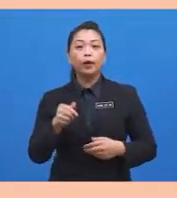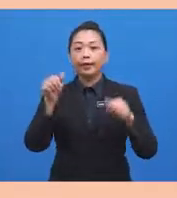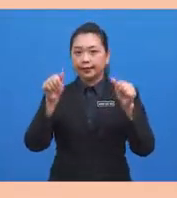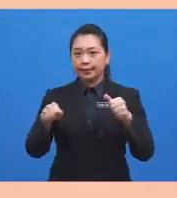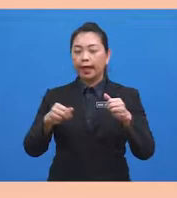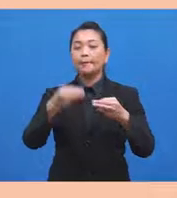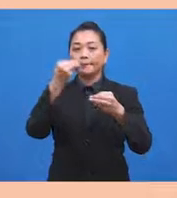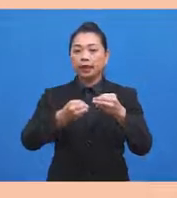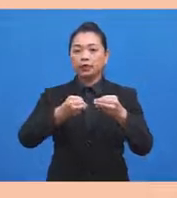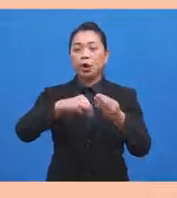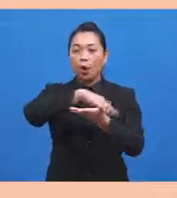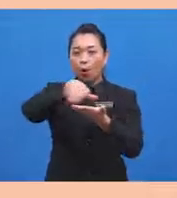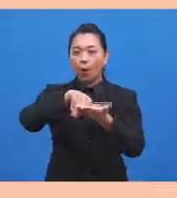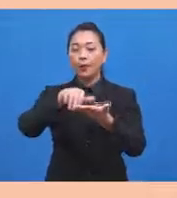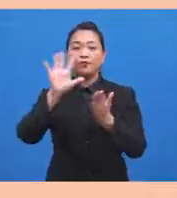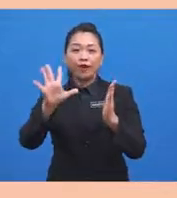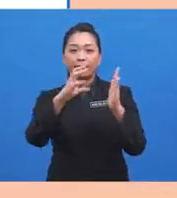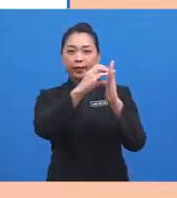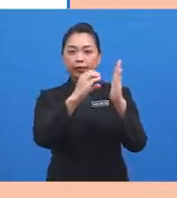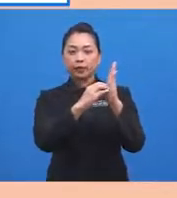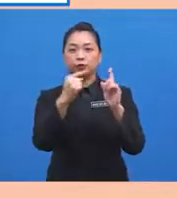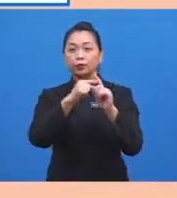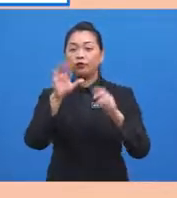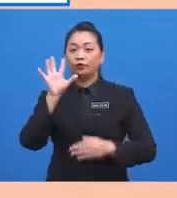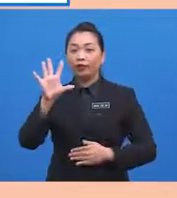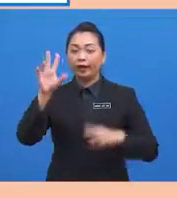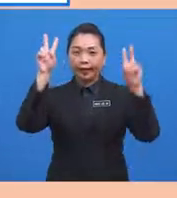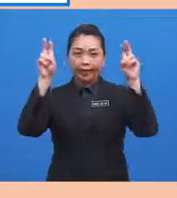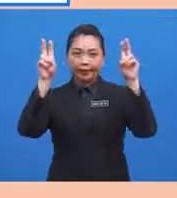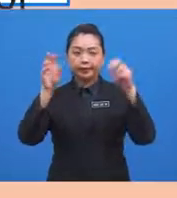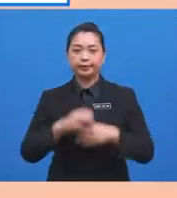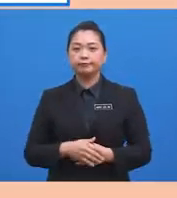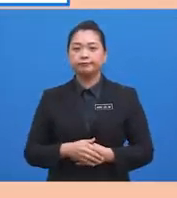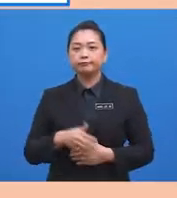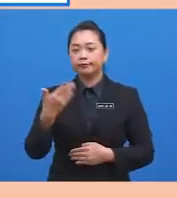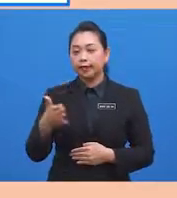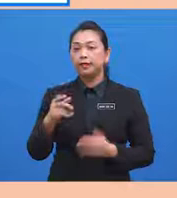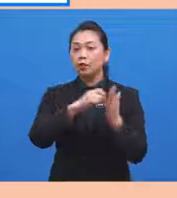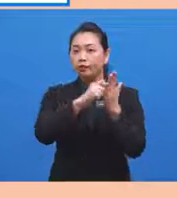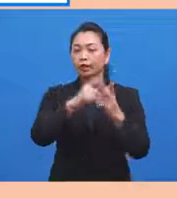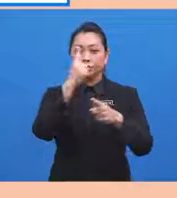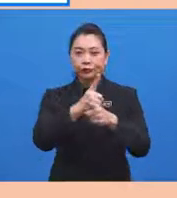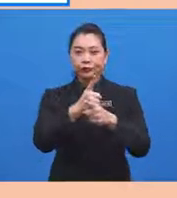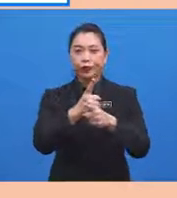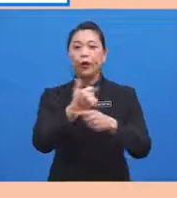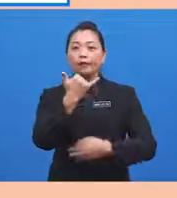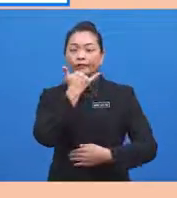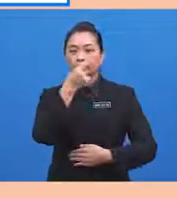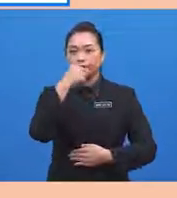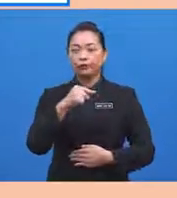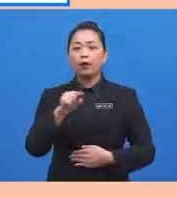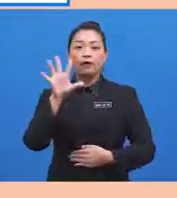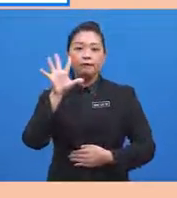match all 5 paragraphs to 5 headings. Next, you can write true or false for at least